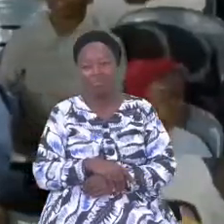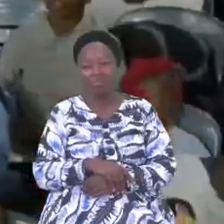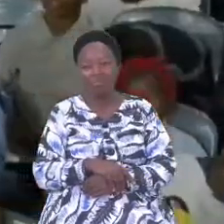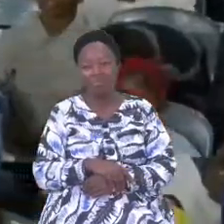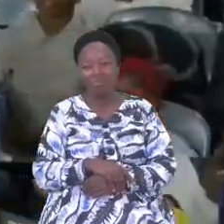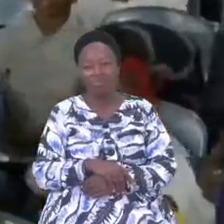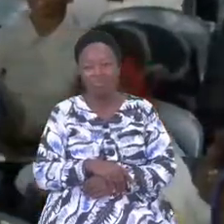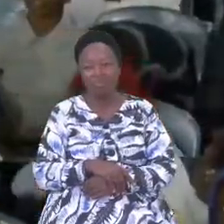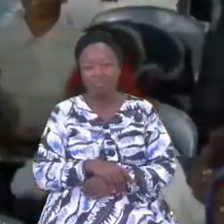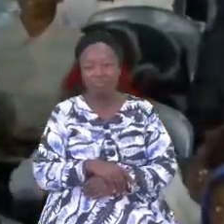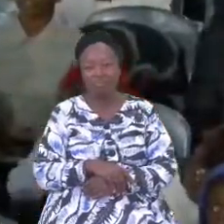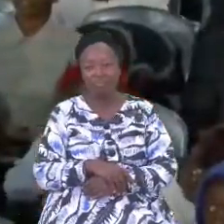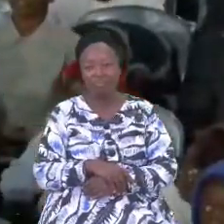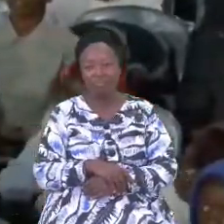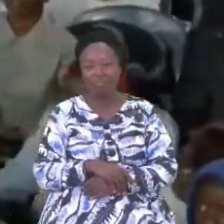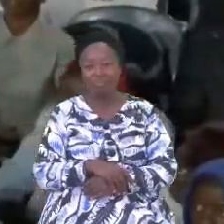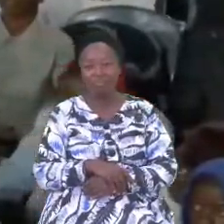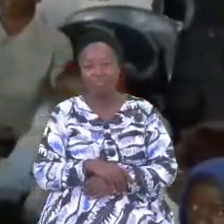At the